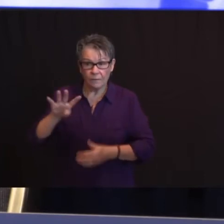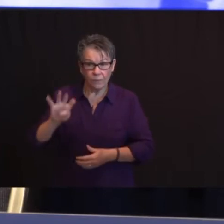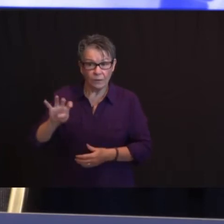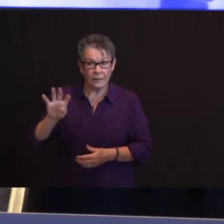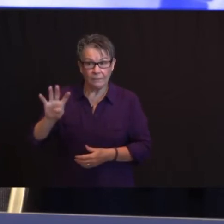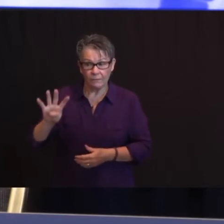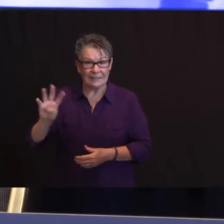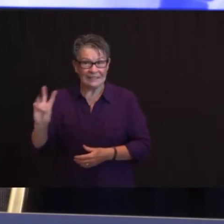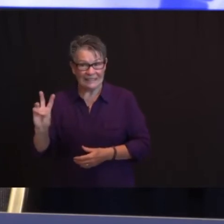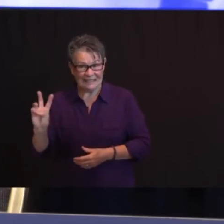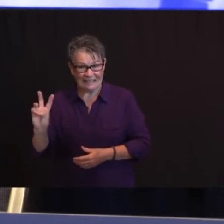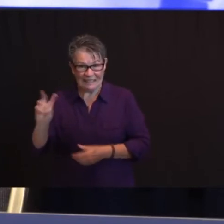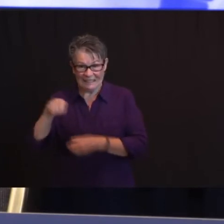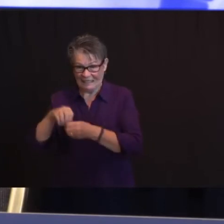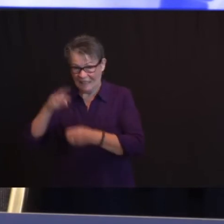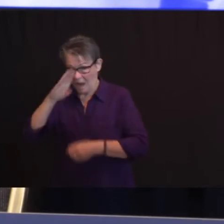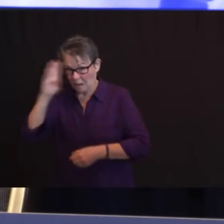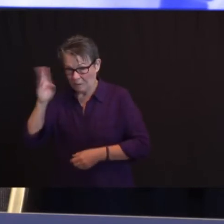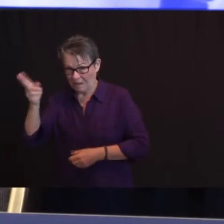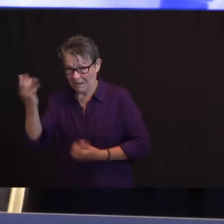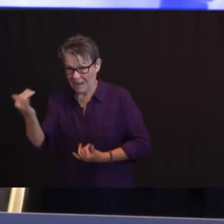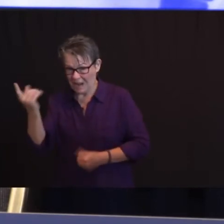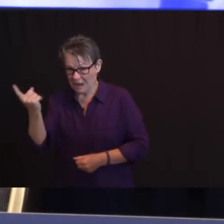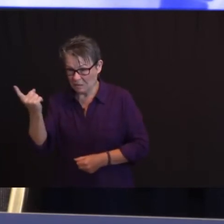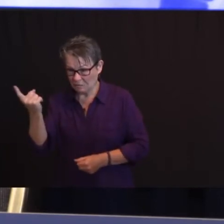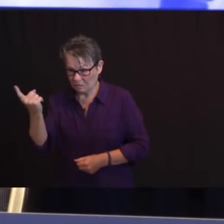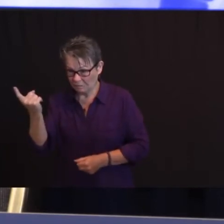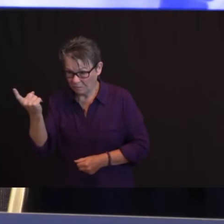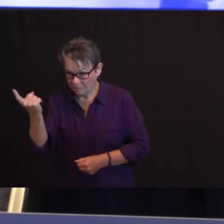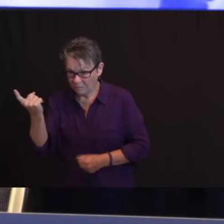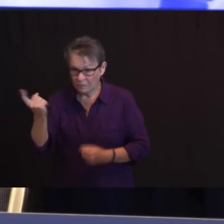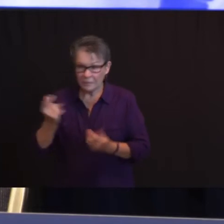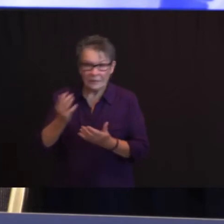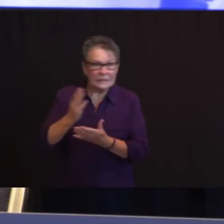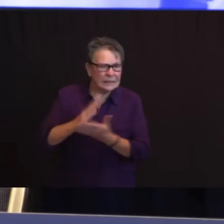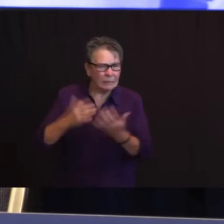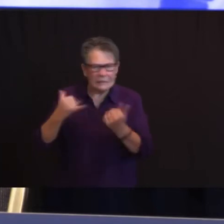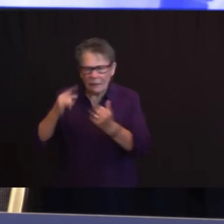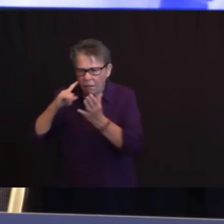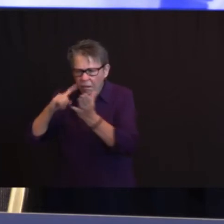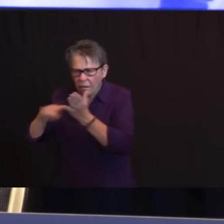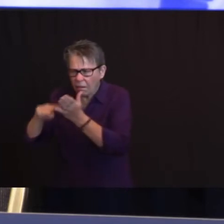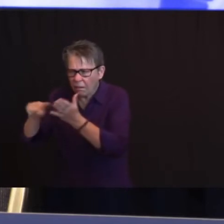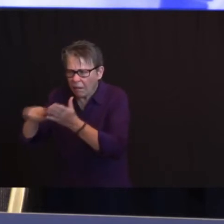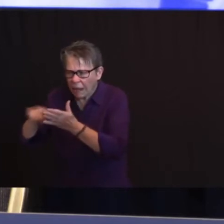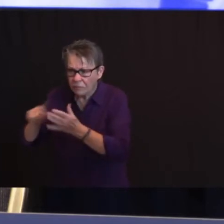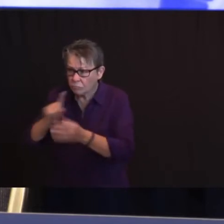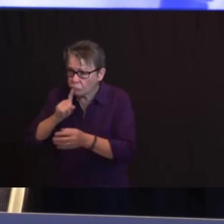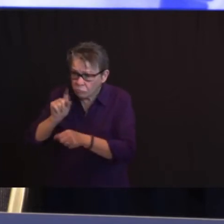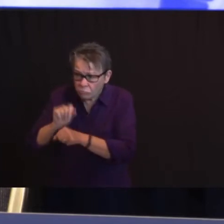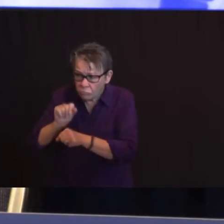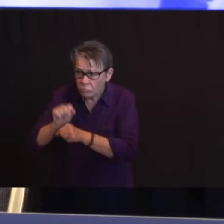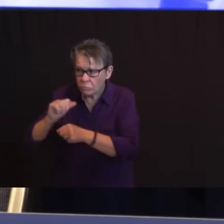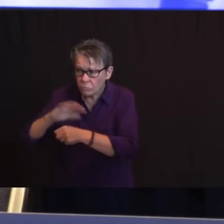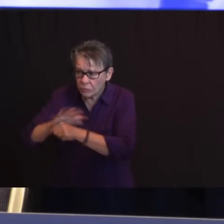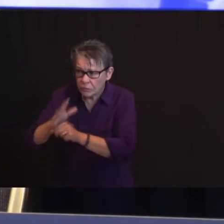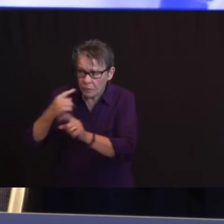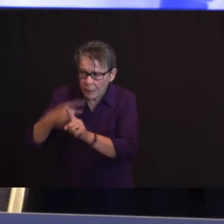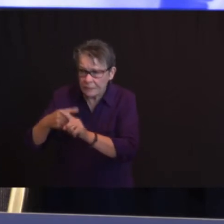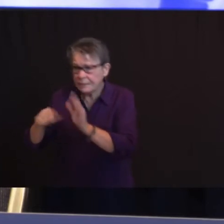of COVID-19 positive patients and those under investigation. 461 of those individuals are in critical